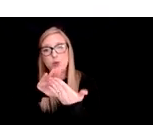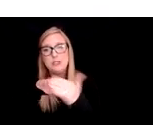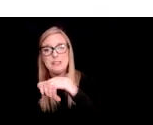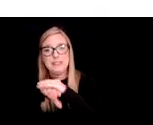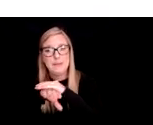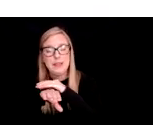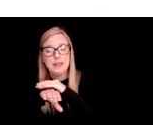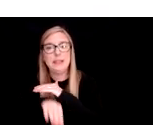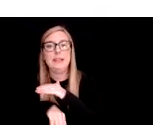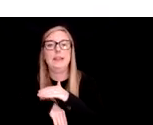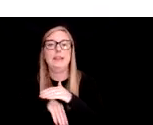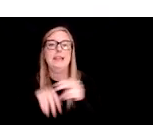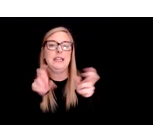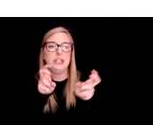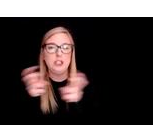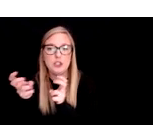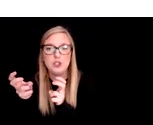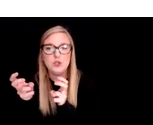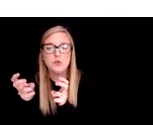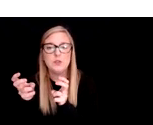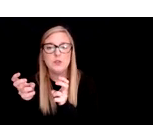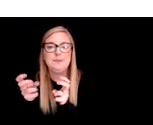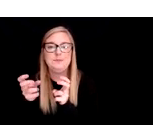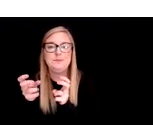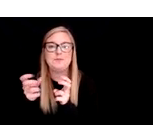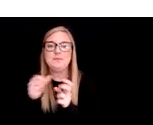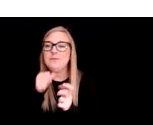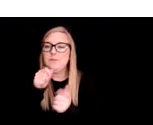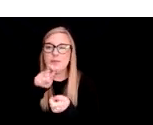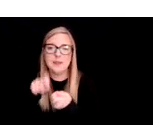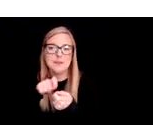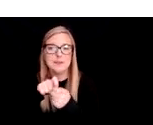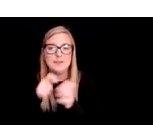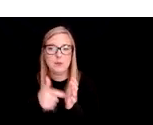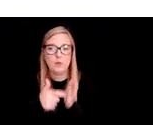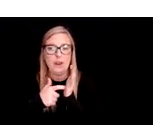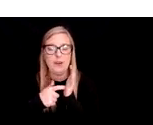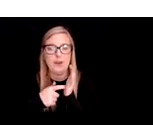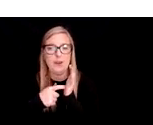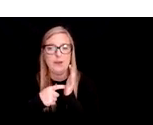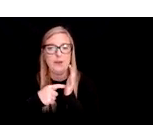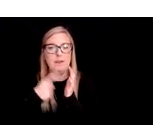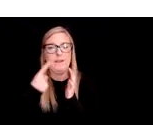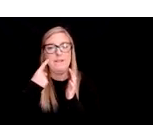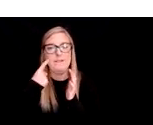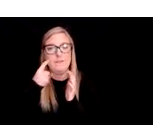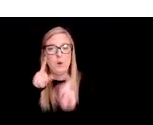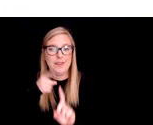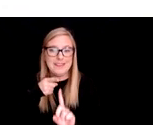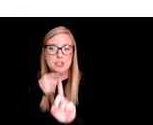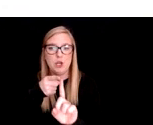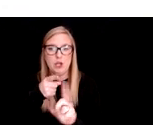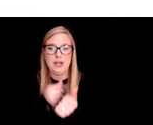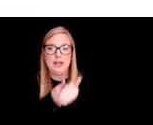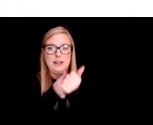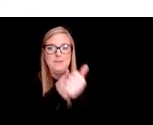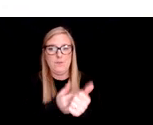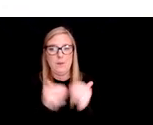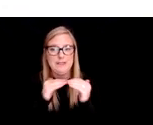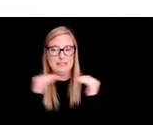and issues that weren't specifically required for the targeted conformance level, which previously was